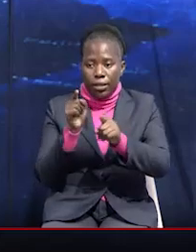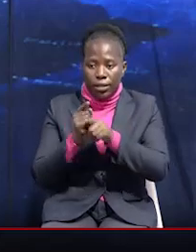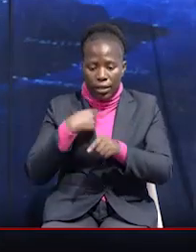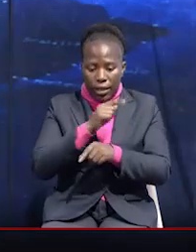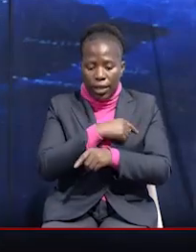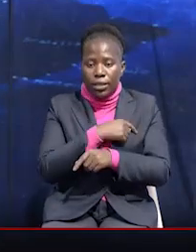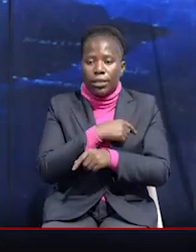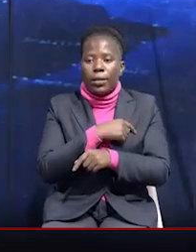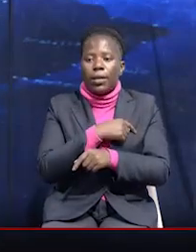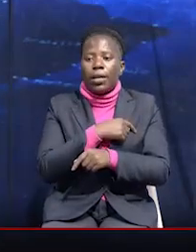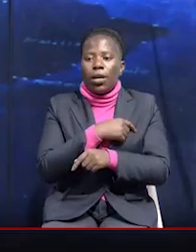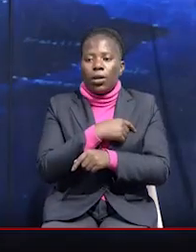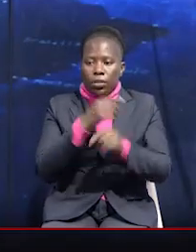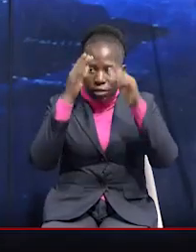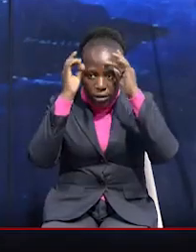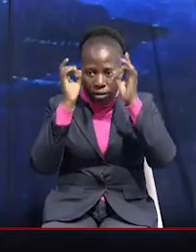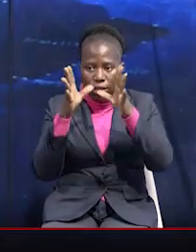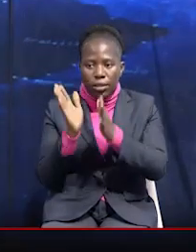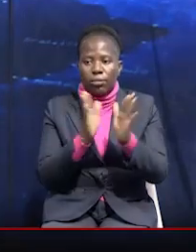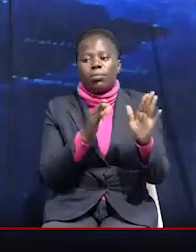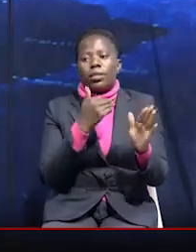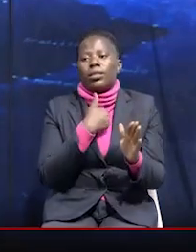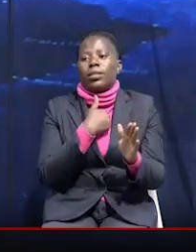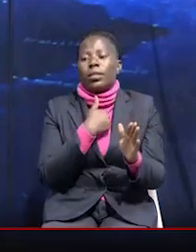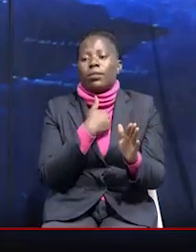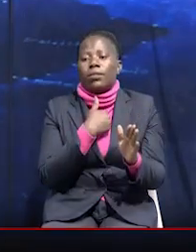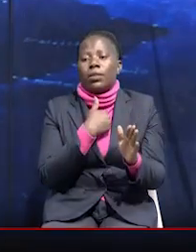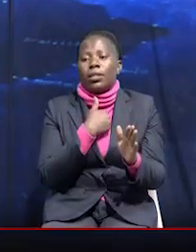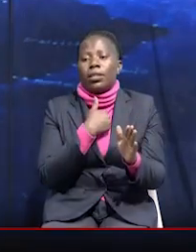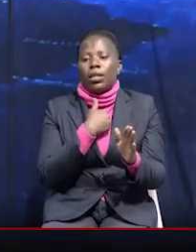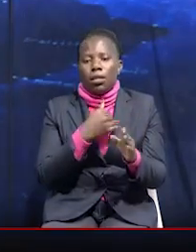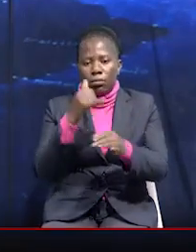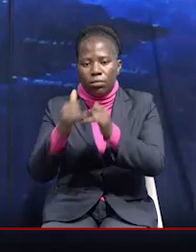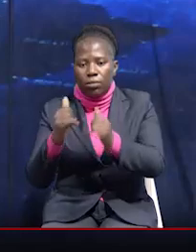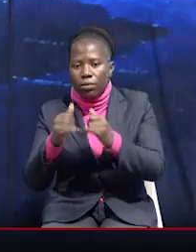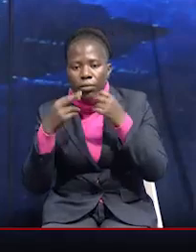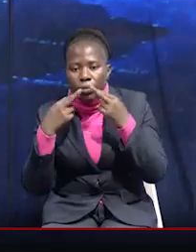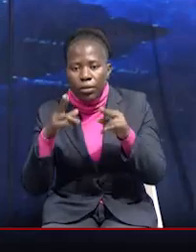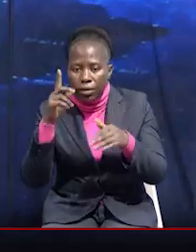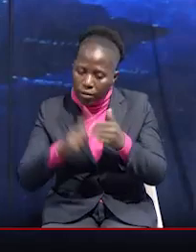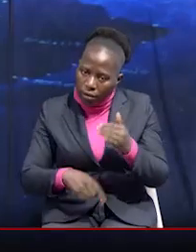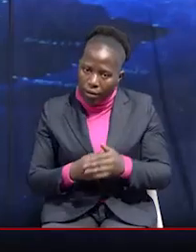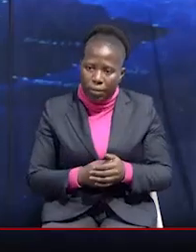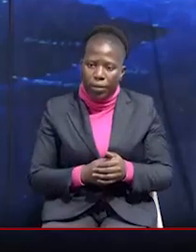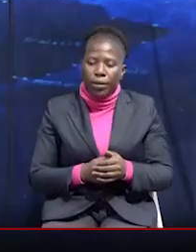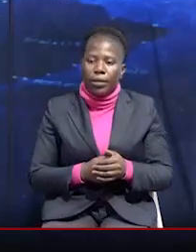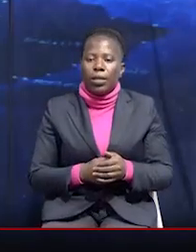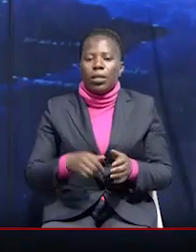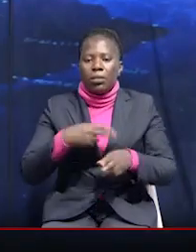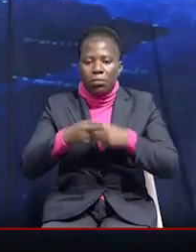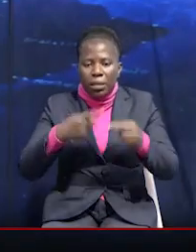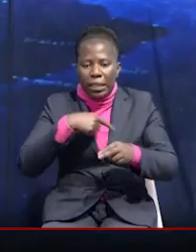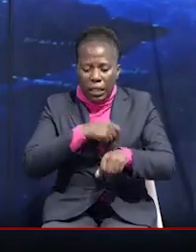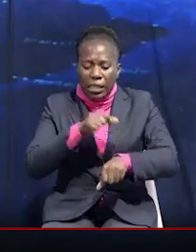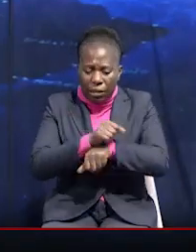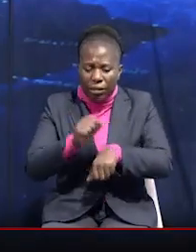haphazard, plans around expenditure columns. So in the end, what will be able to happen in this case that we will strain ourselves